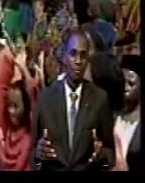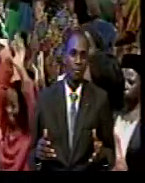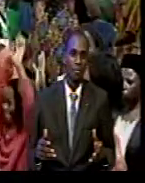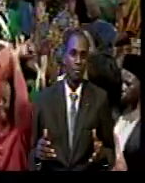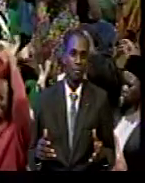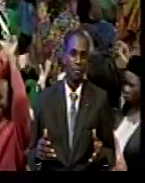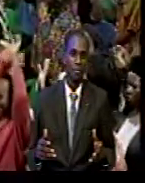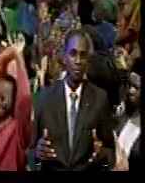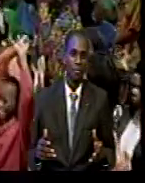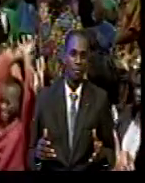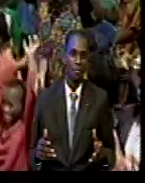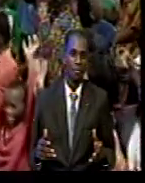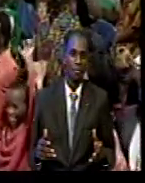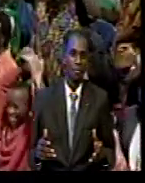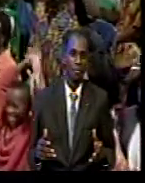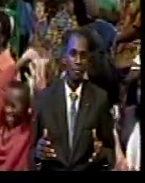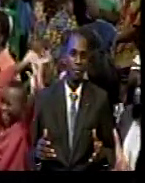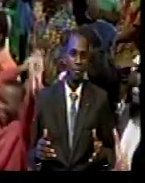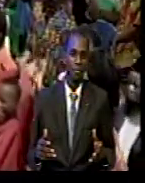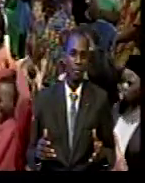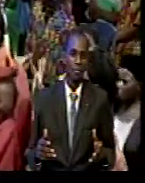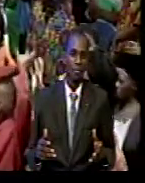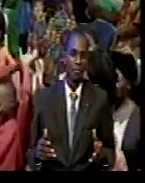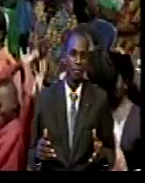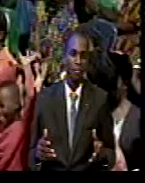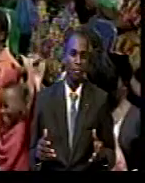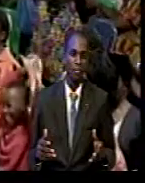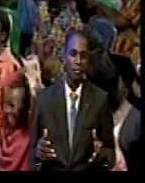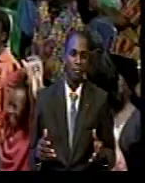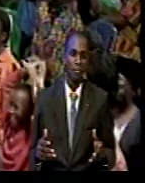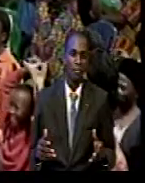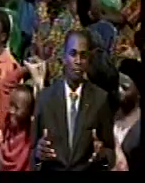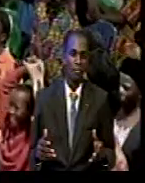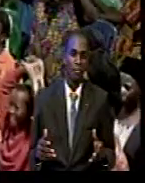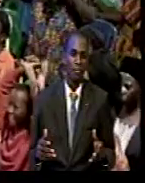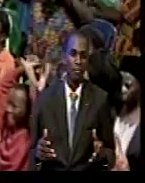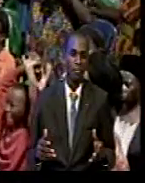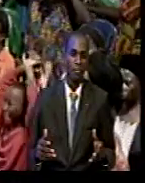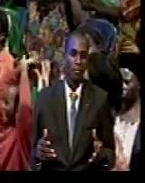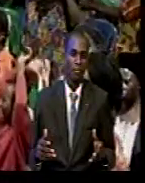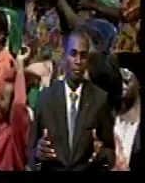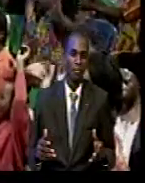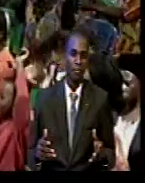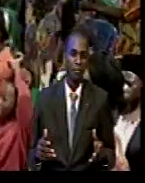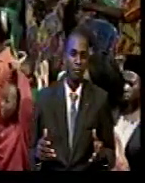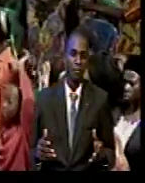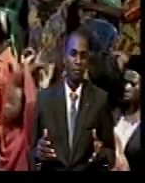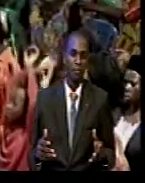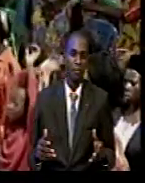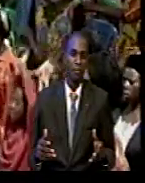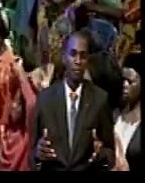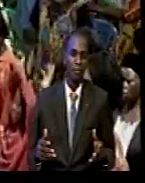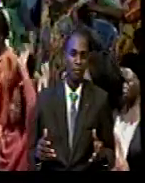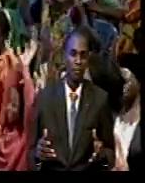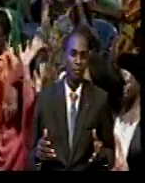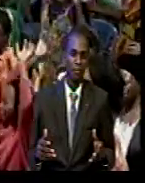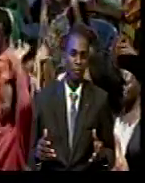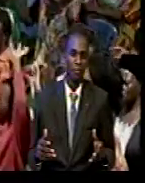him. Thank you for what he has done for you too. Even though you didn't come out to testify,